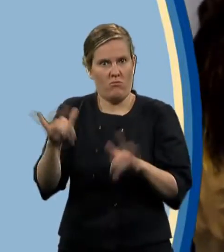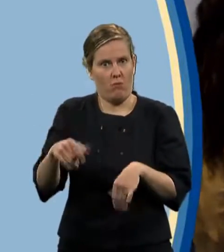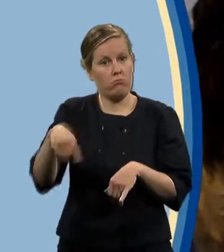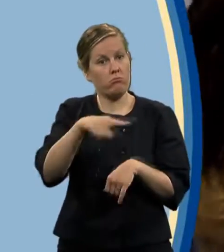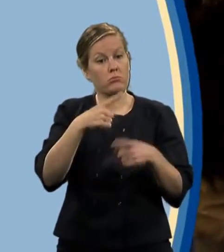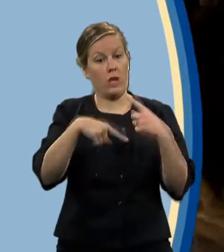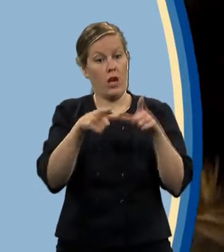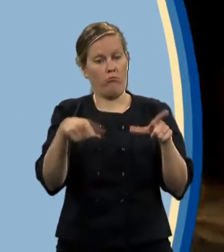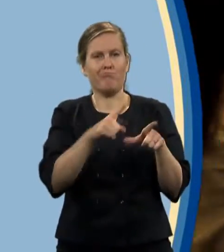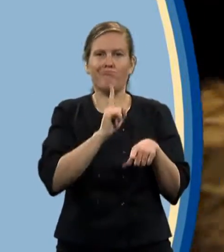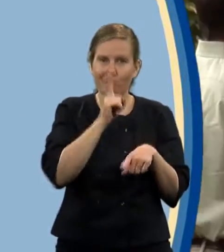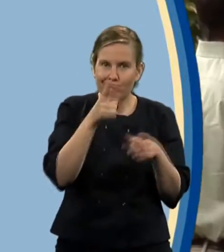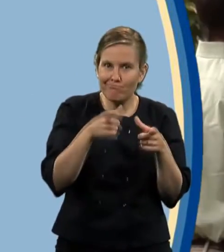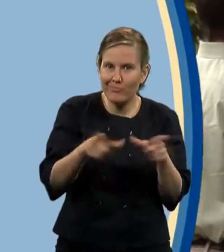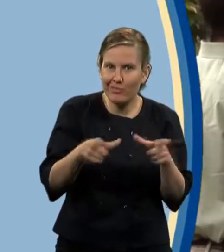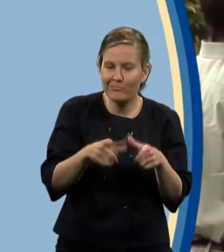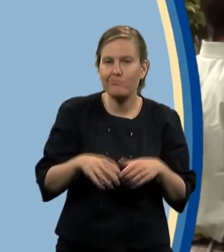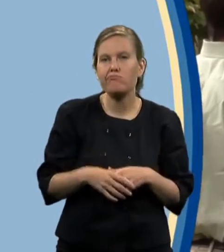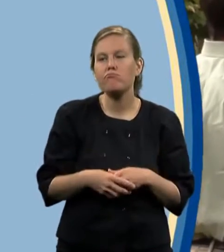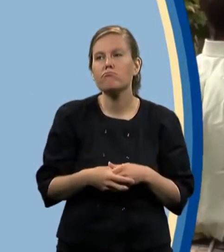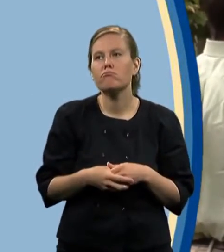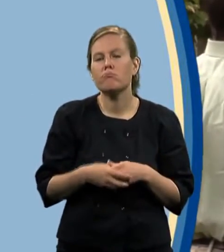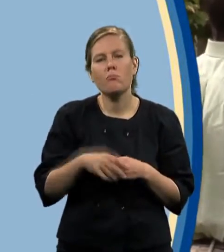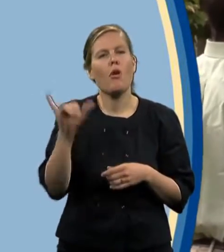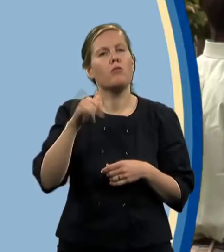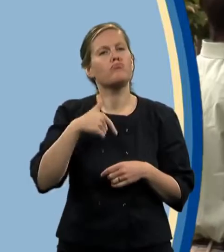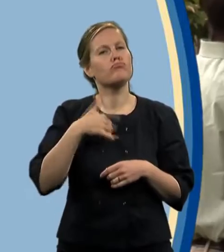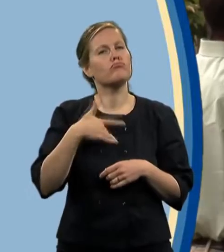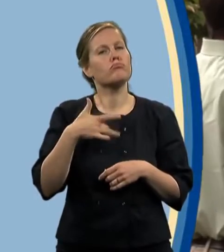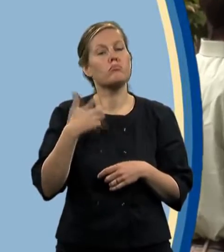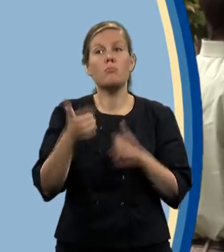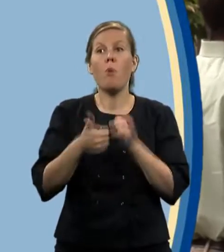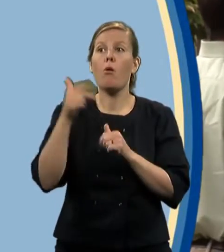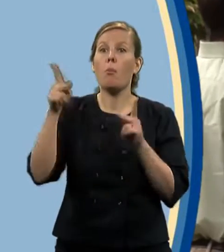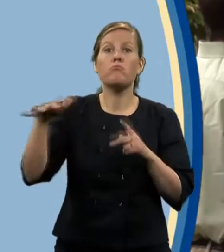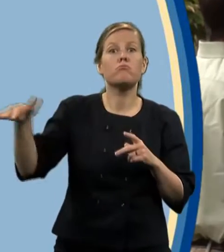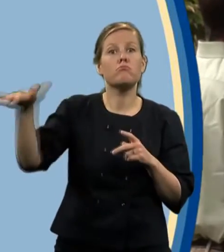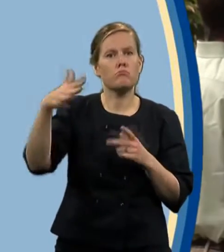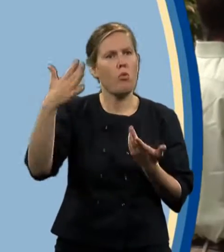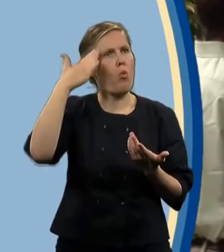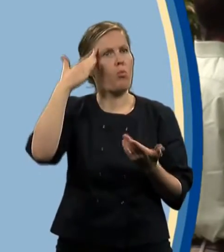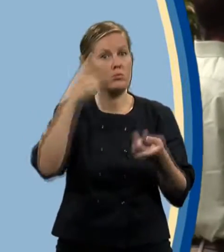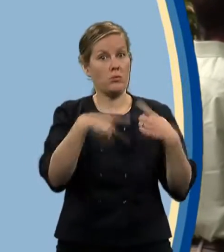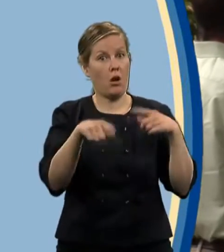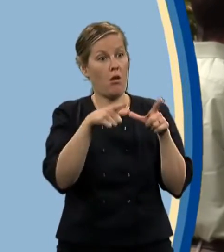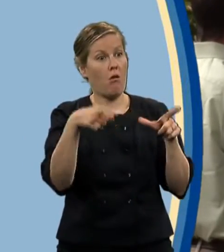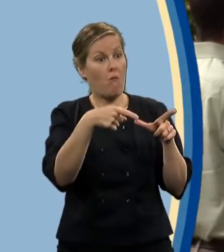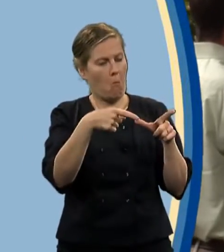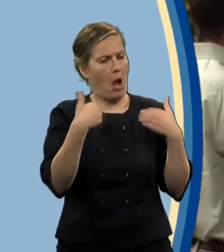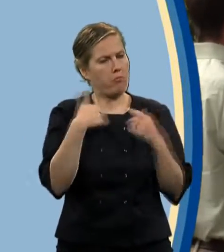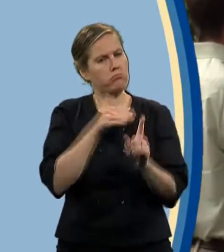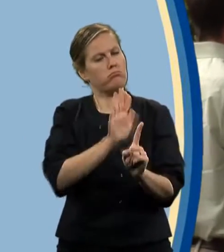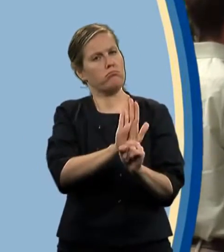And I think most people in the public understand that people who use sign language constitute a distinct culture, that at the